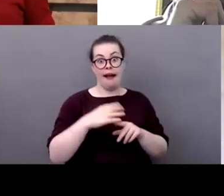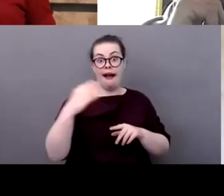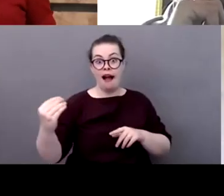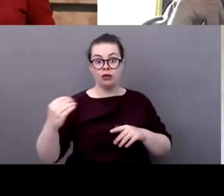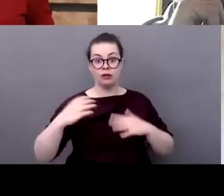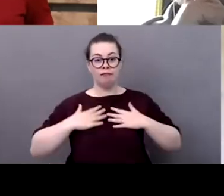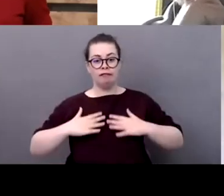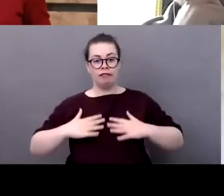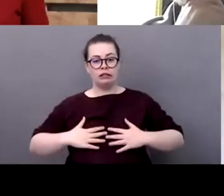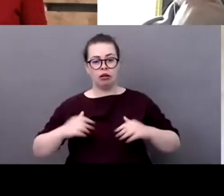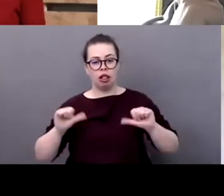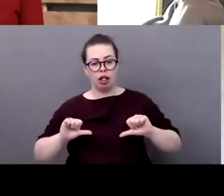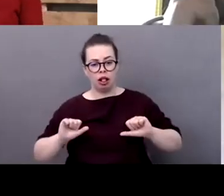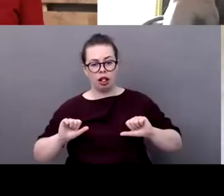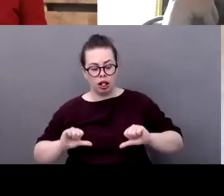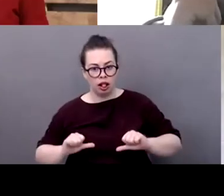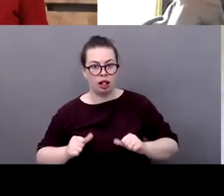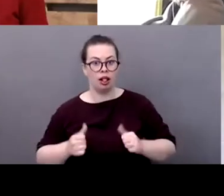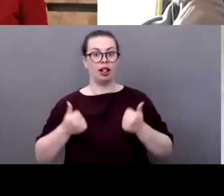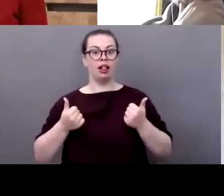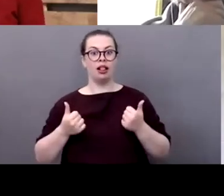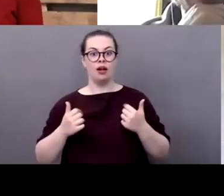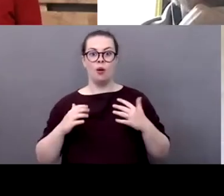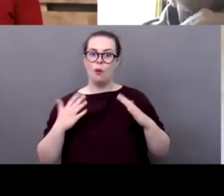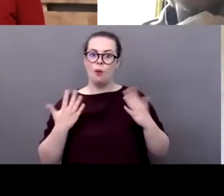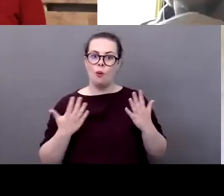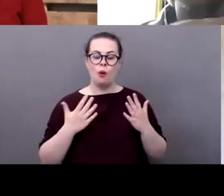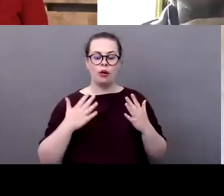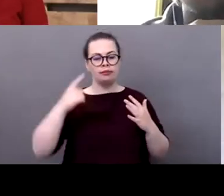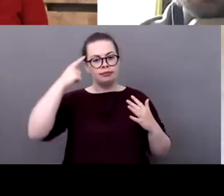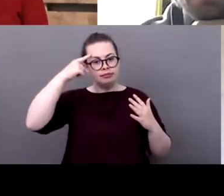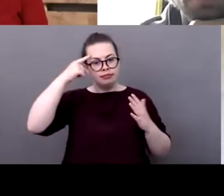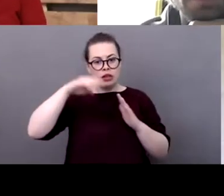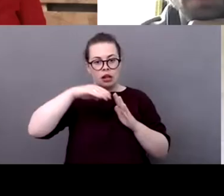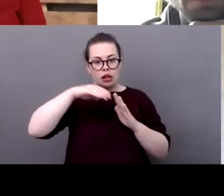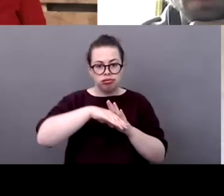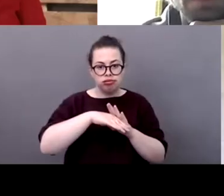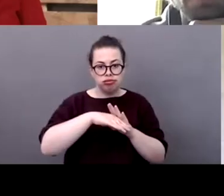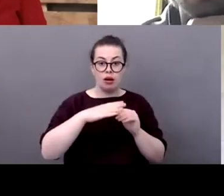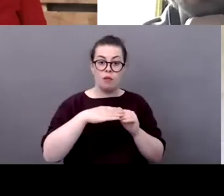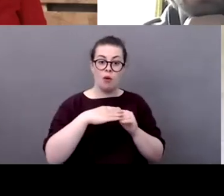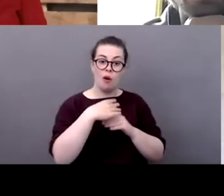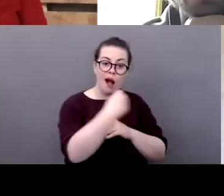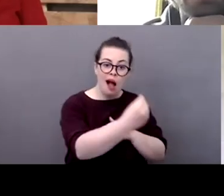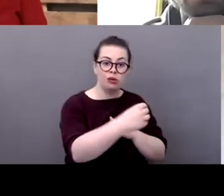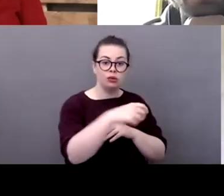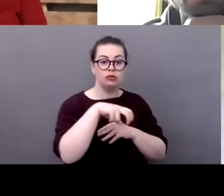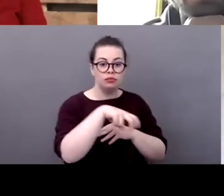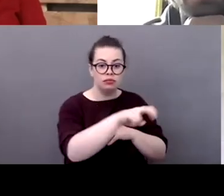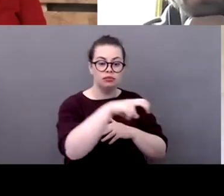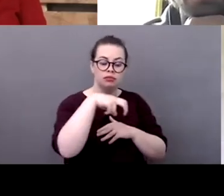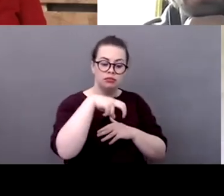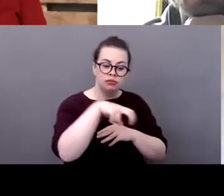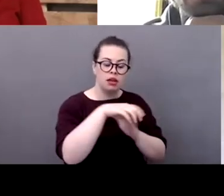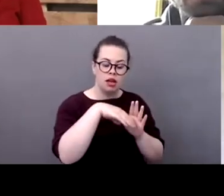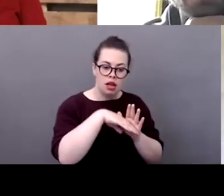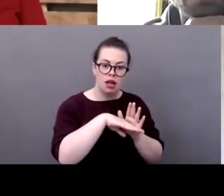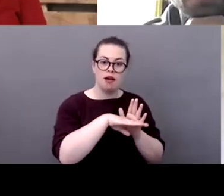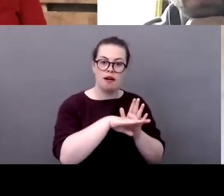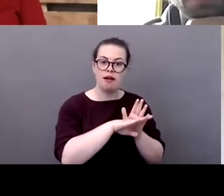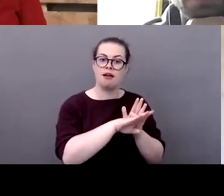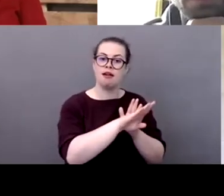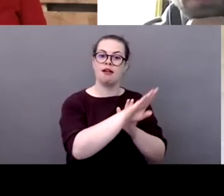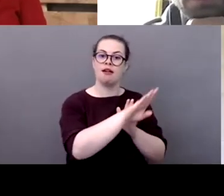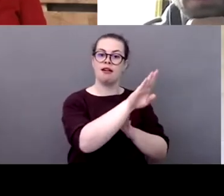clean air, clean water, when there's more nature exposure, it also increases, as Marc mentioned, that sort of